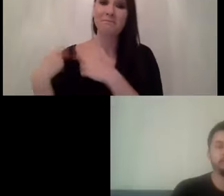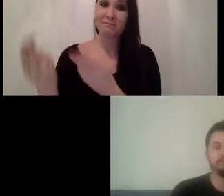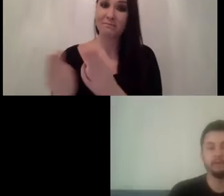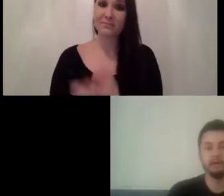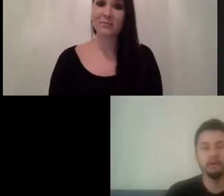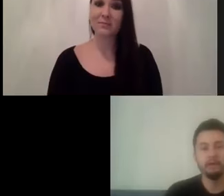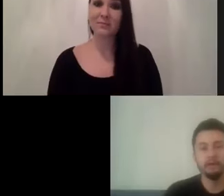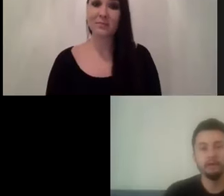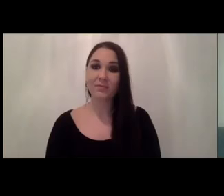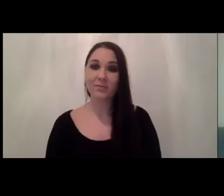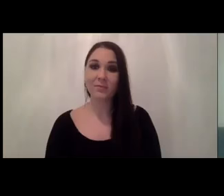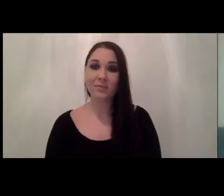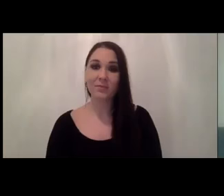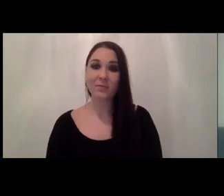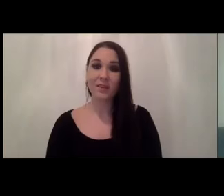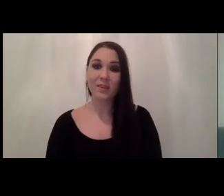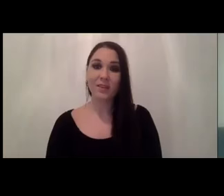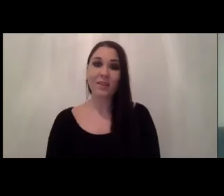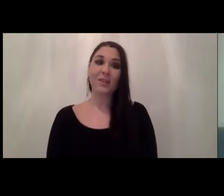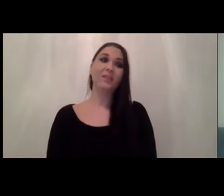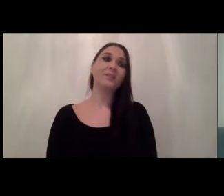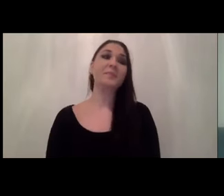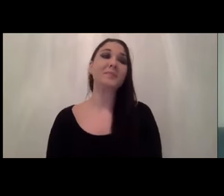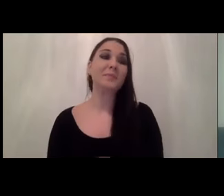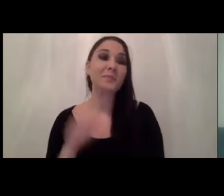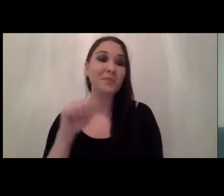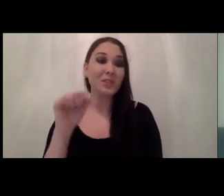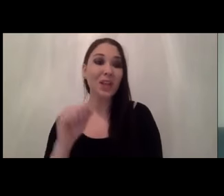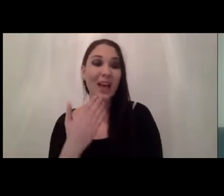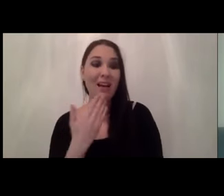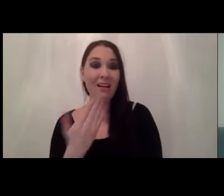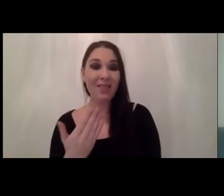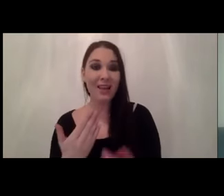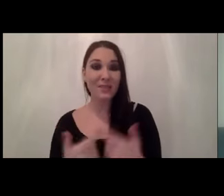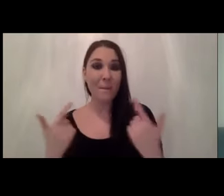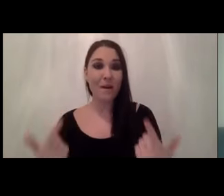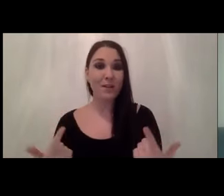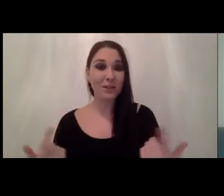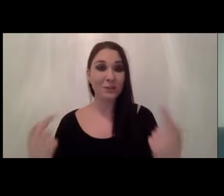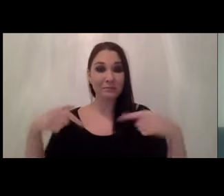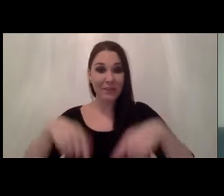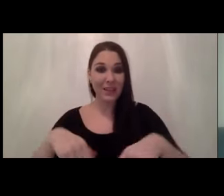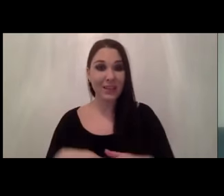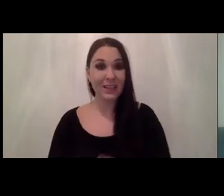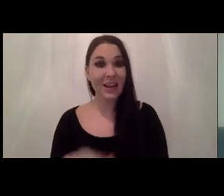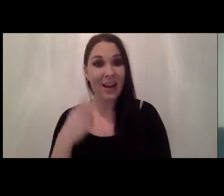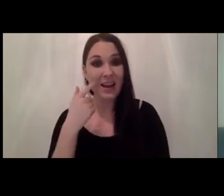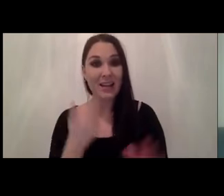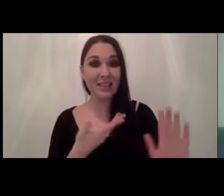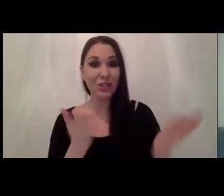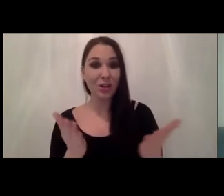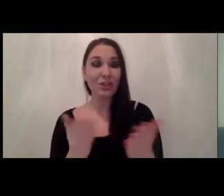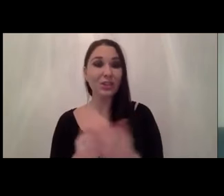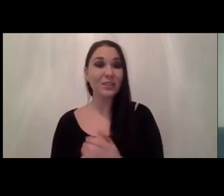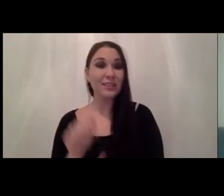Yep. Well, Anthony, thanks a lot. Thanks a lot for having me. Nice introduction. And